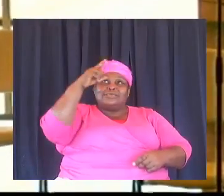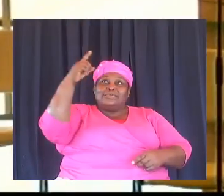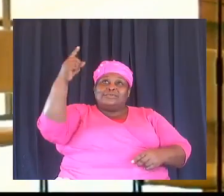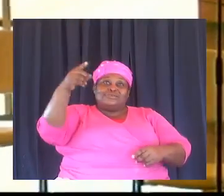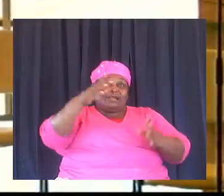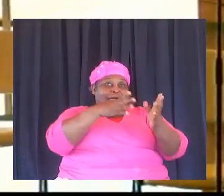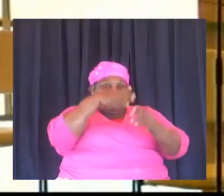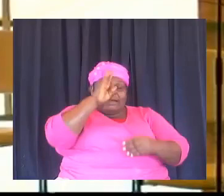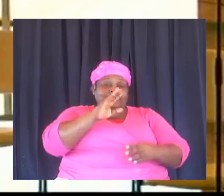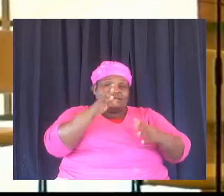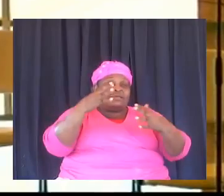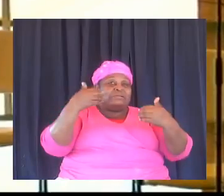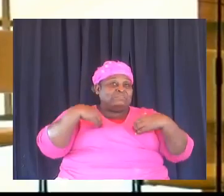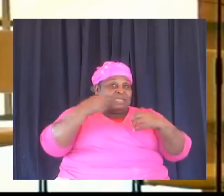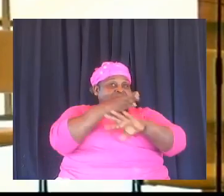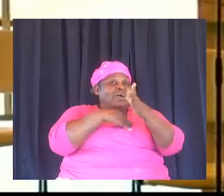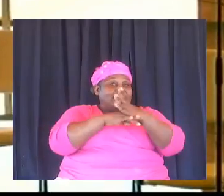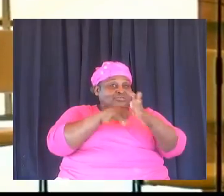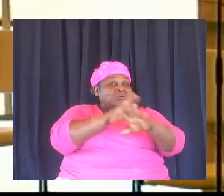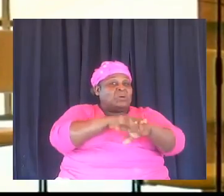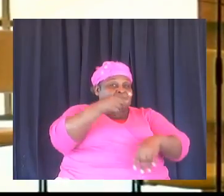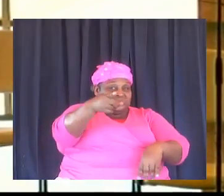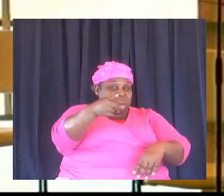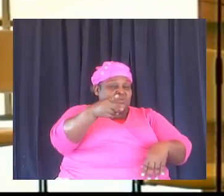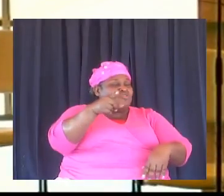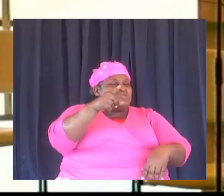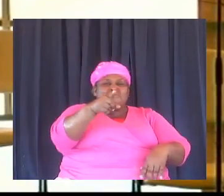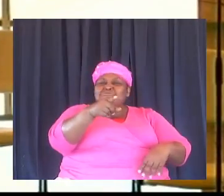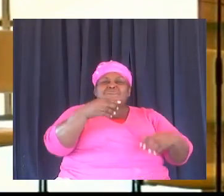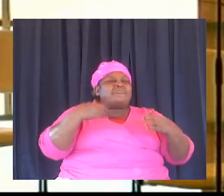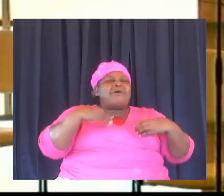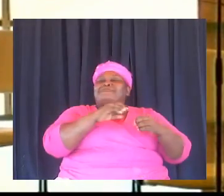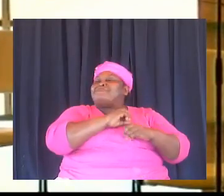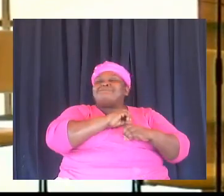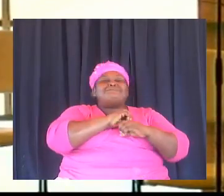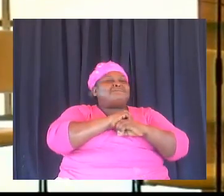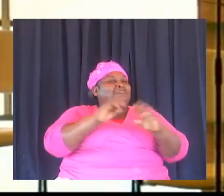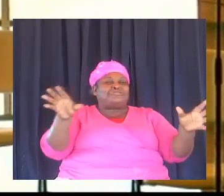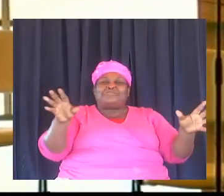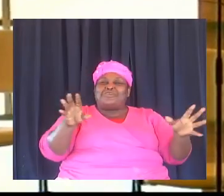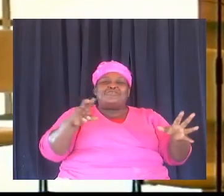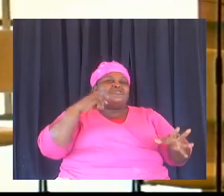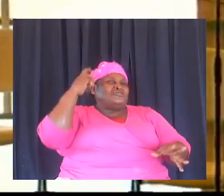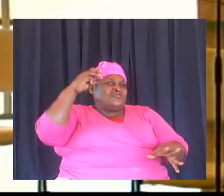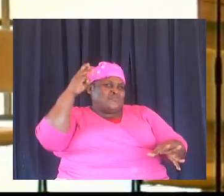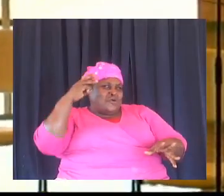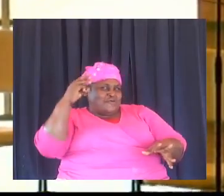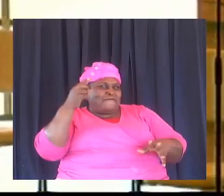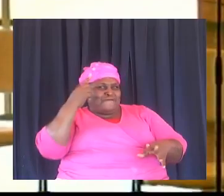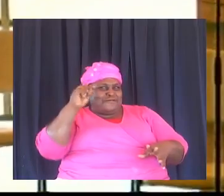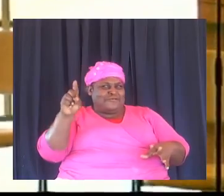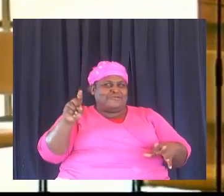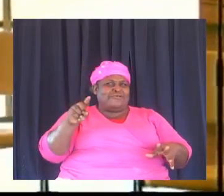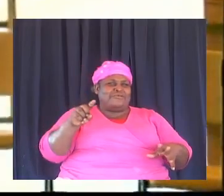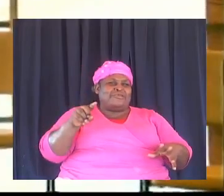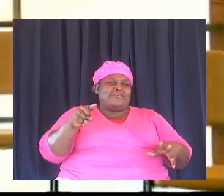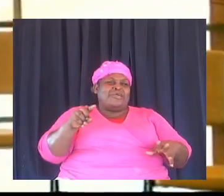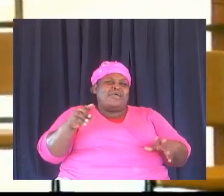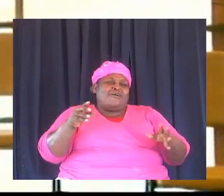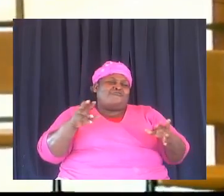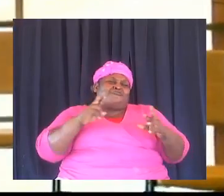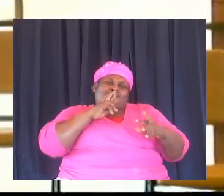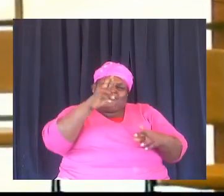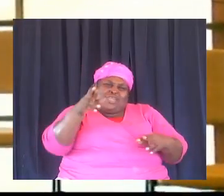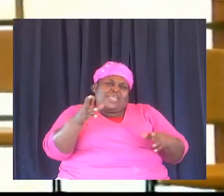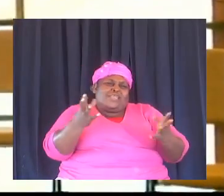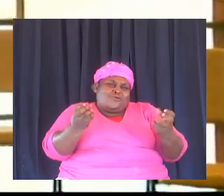on you, we really have nothing to worry about. And we really want to make that song real